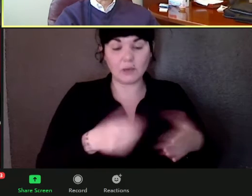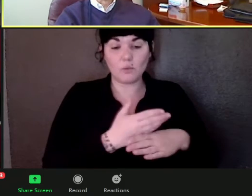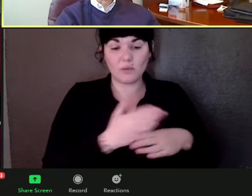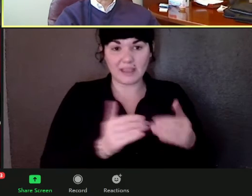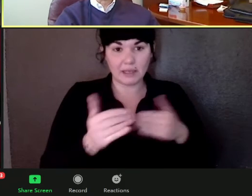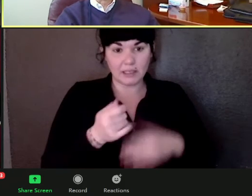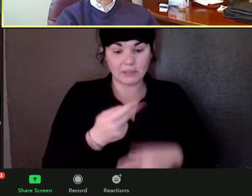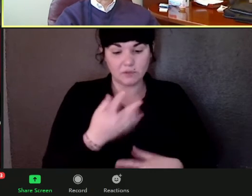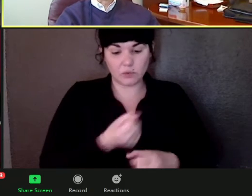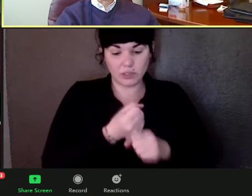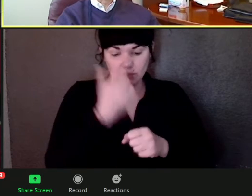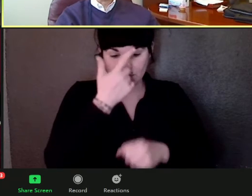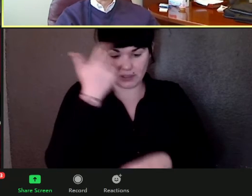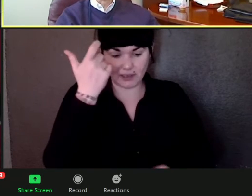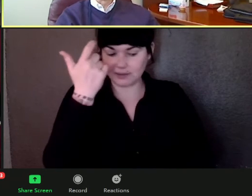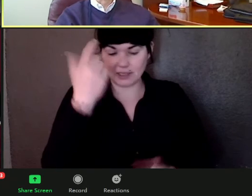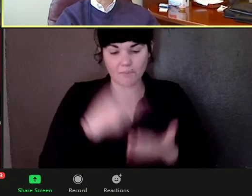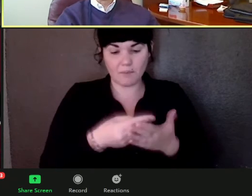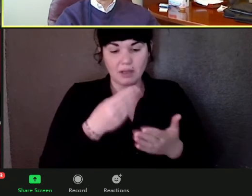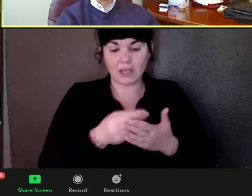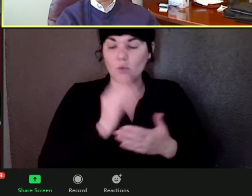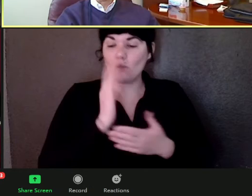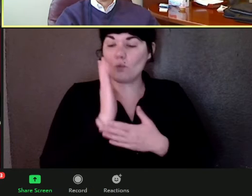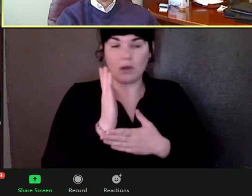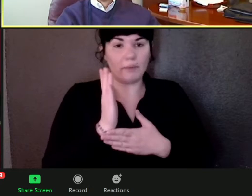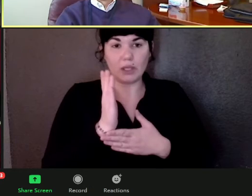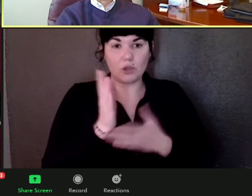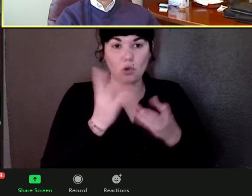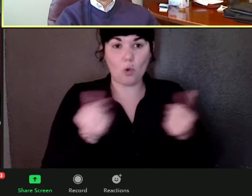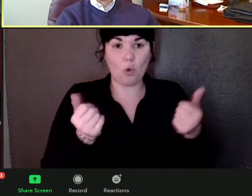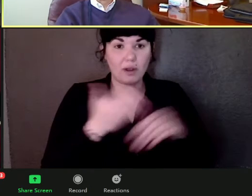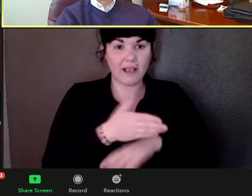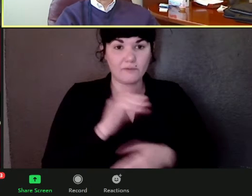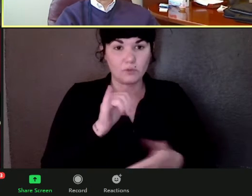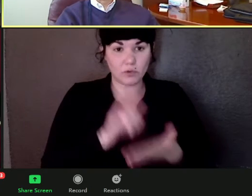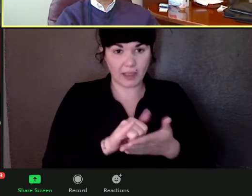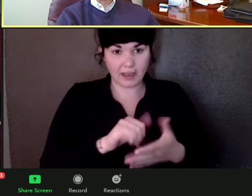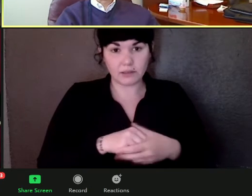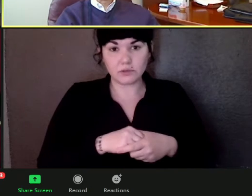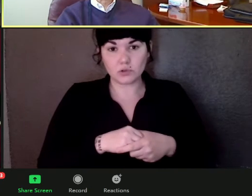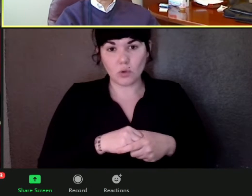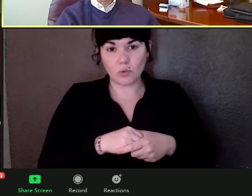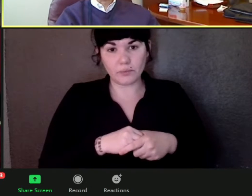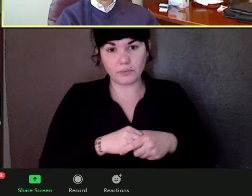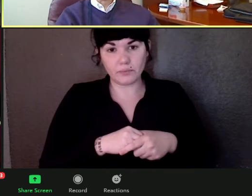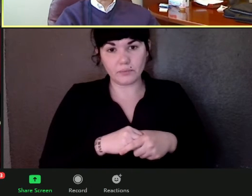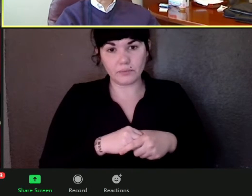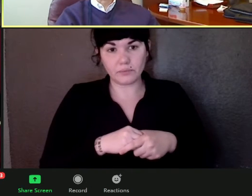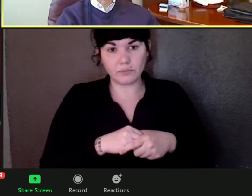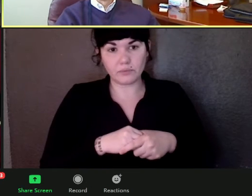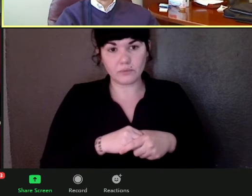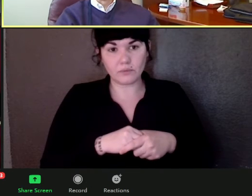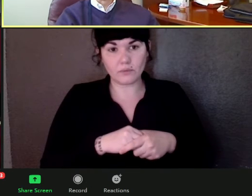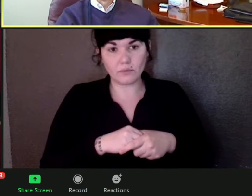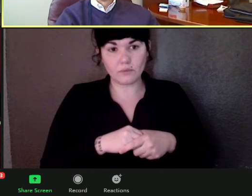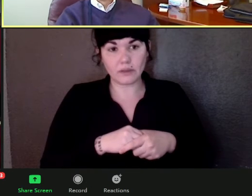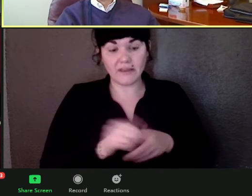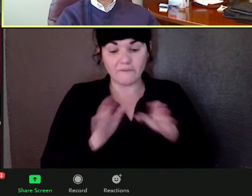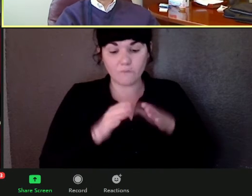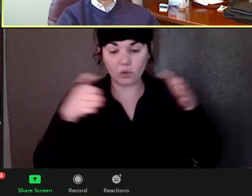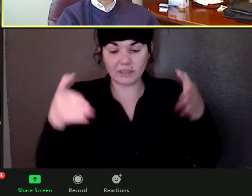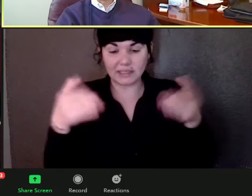so facilities as just one item is a great way for school districts to try to create some equity in our schools